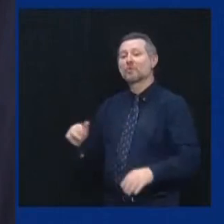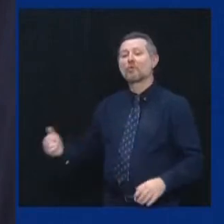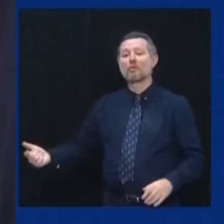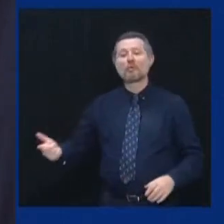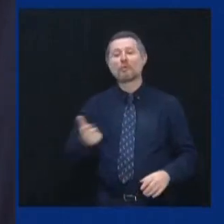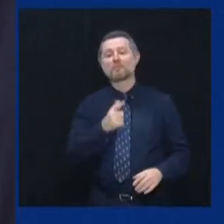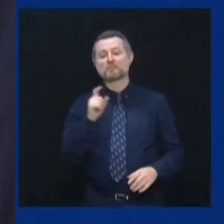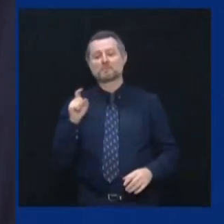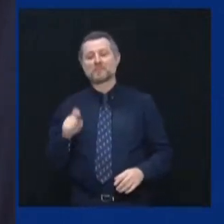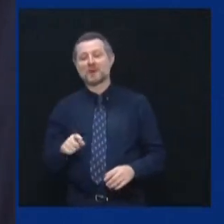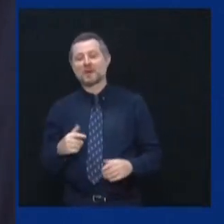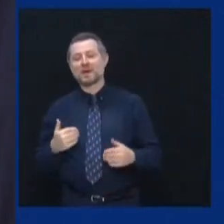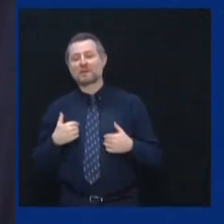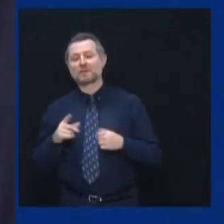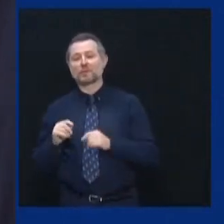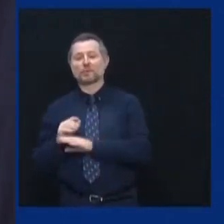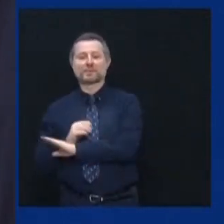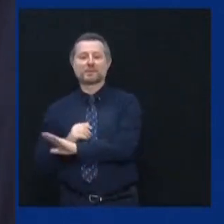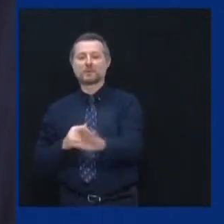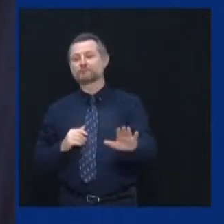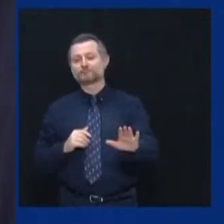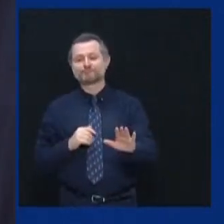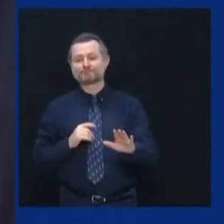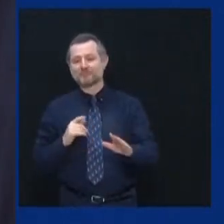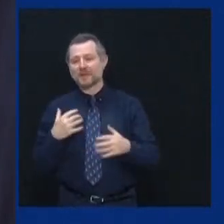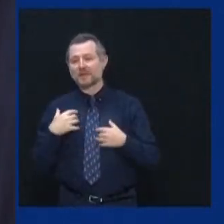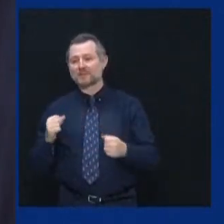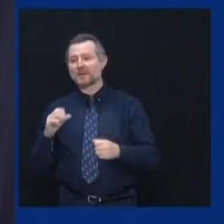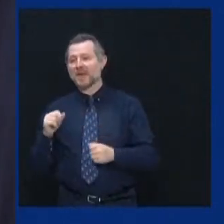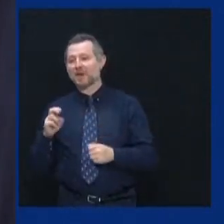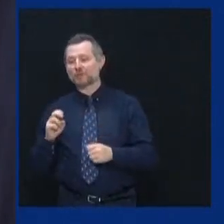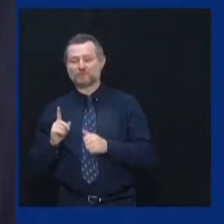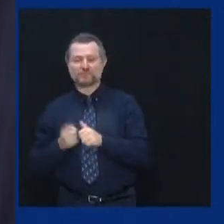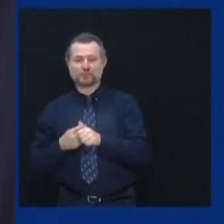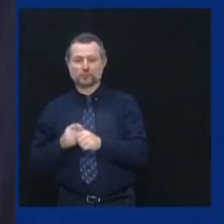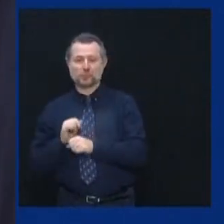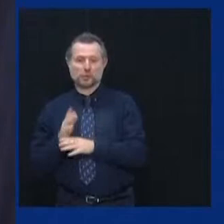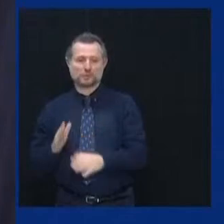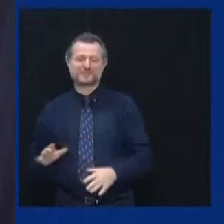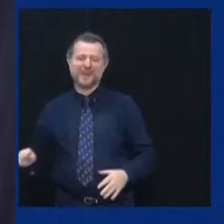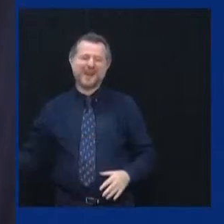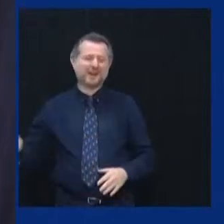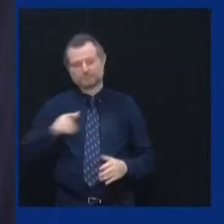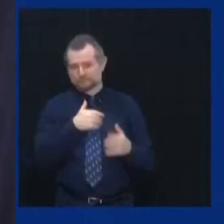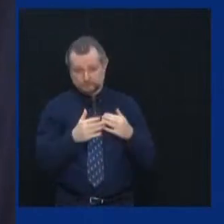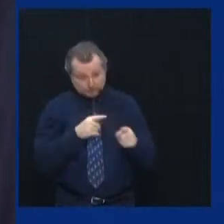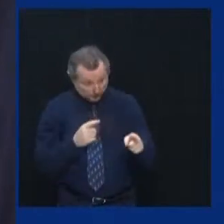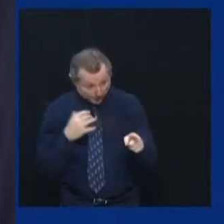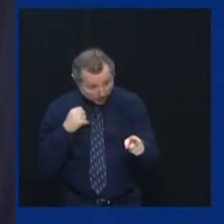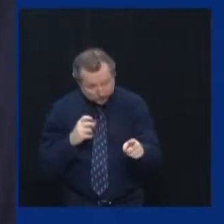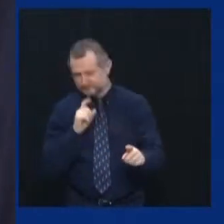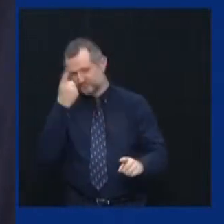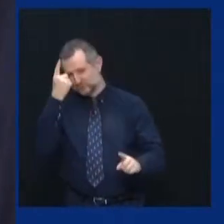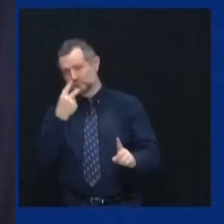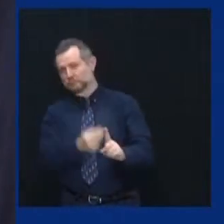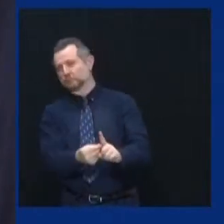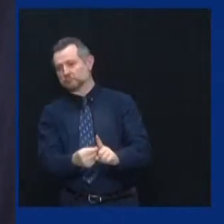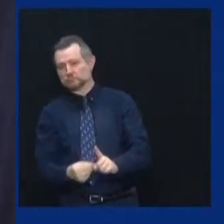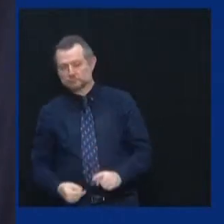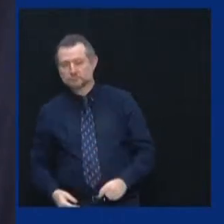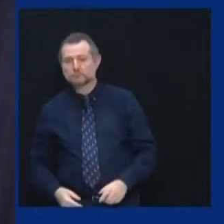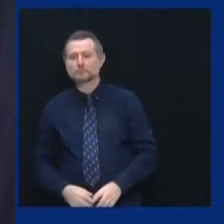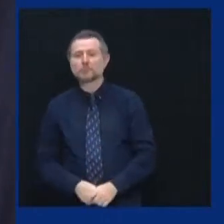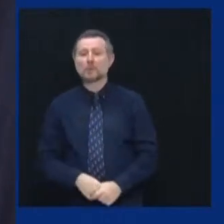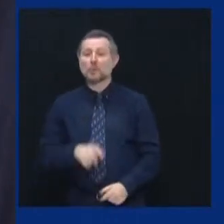do their healthcare workers first. So you have healthcare workers in the